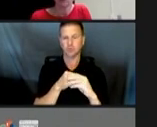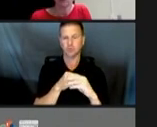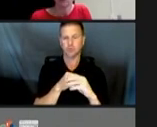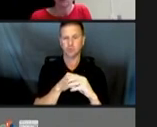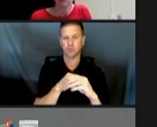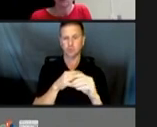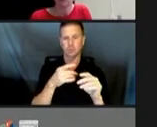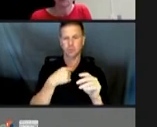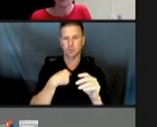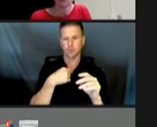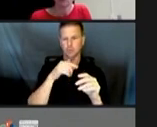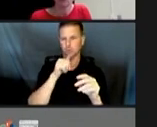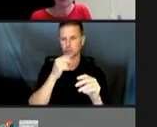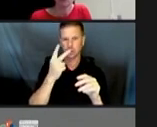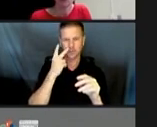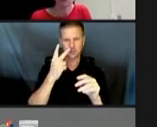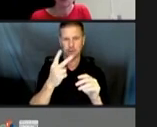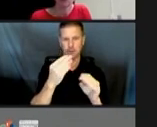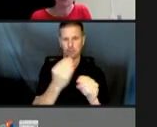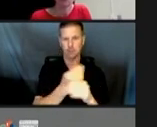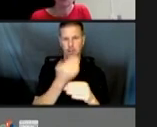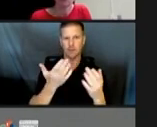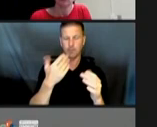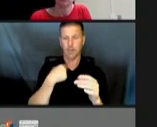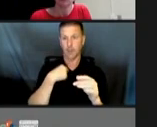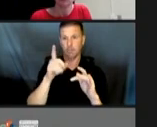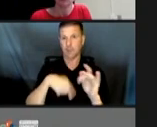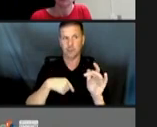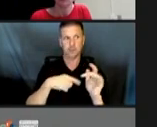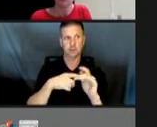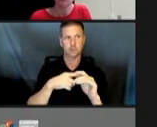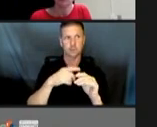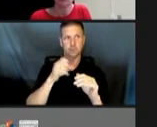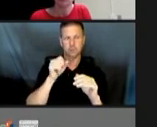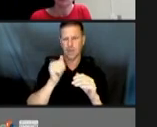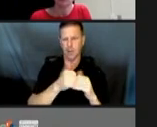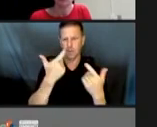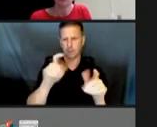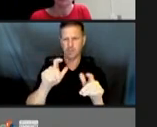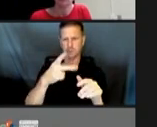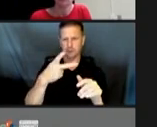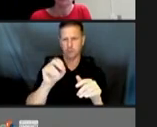I just don't see the math, maybe I just missed it. So like, how big is the pot?